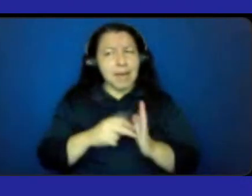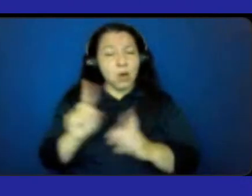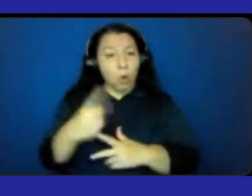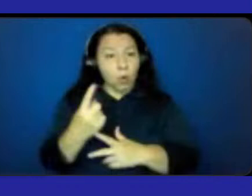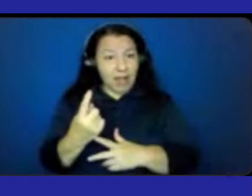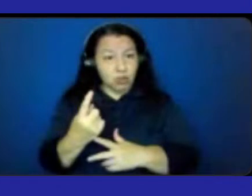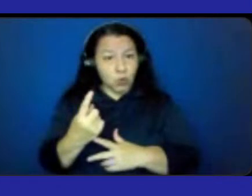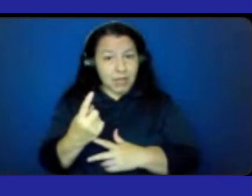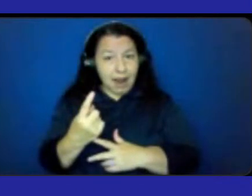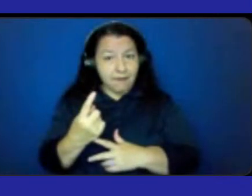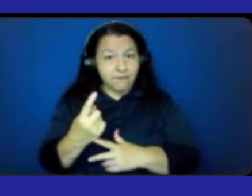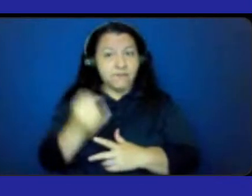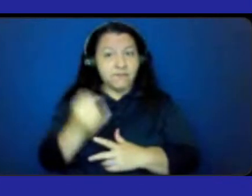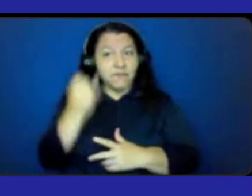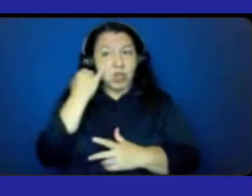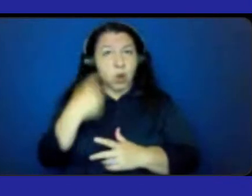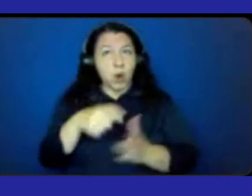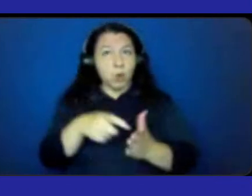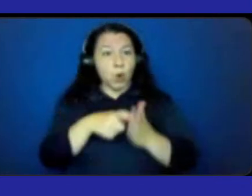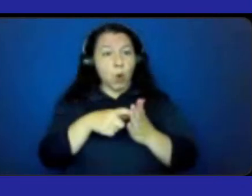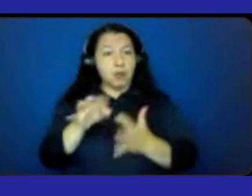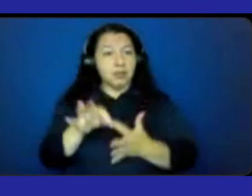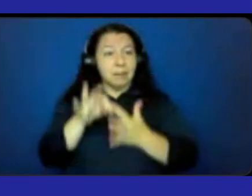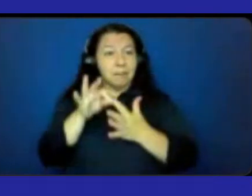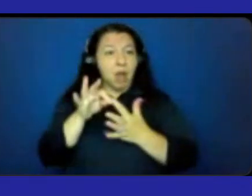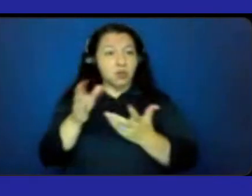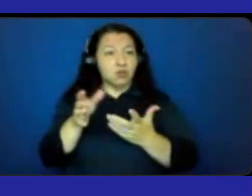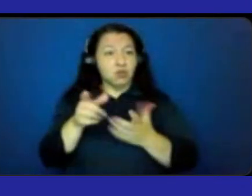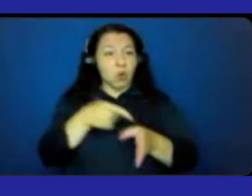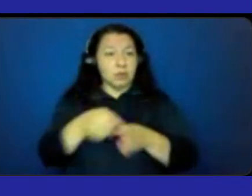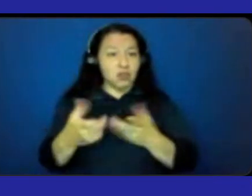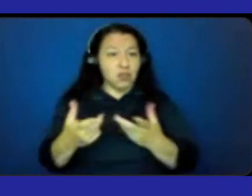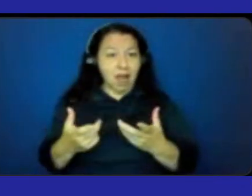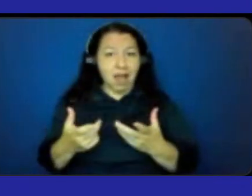we require specialized services at some point, or